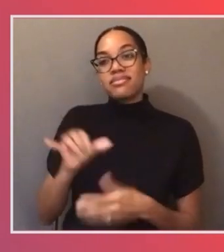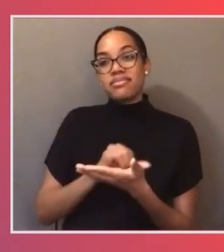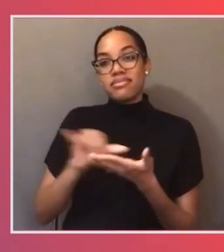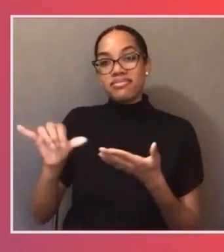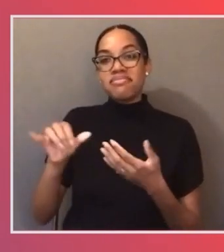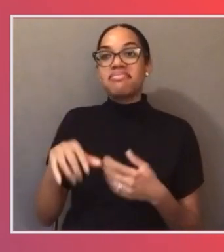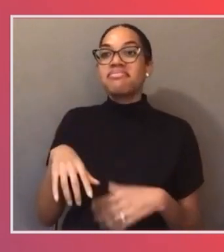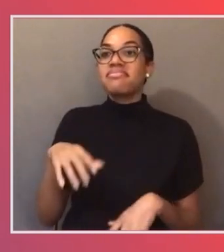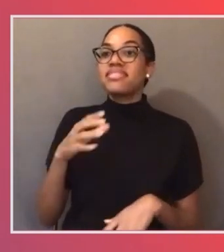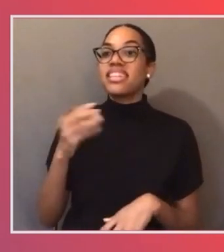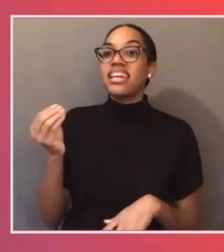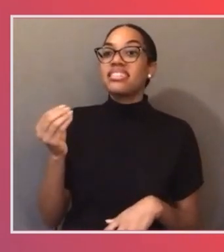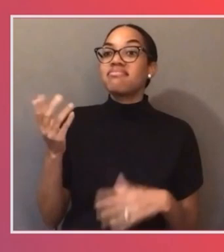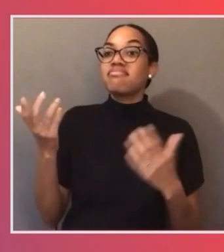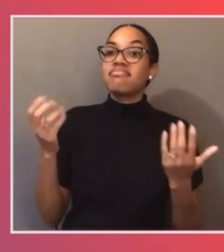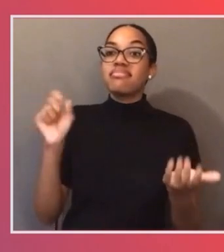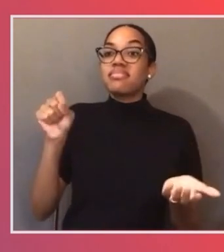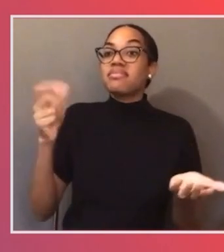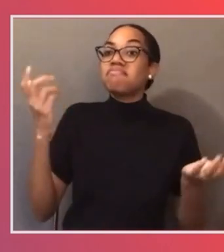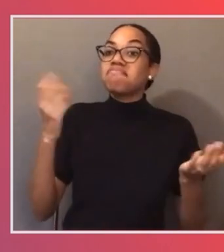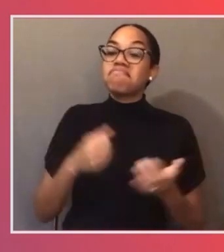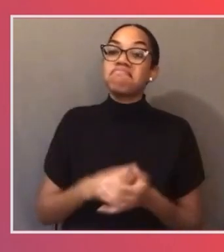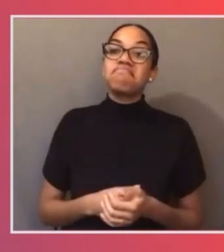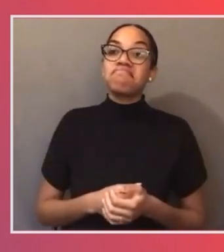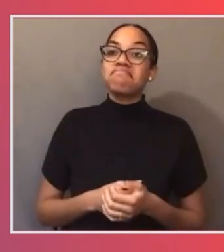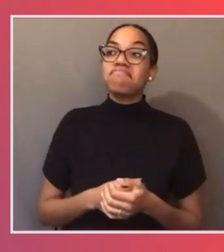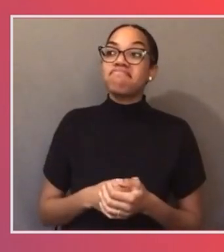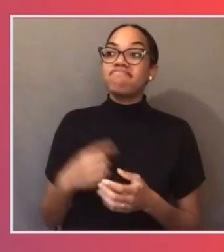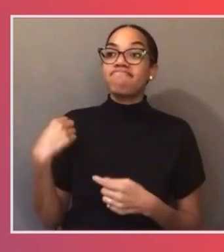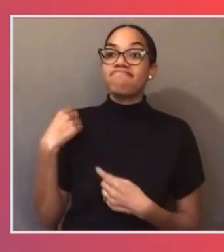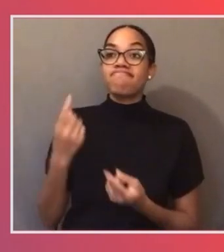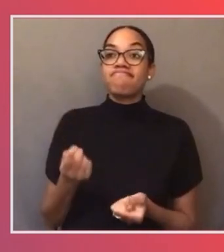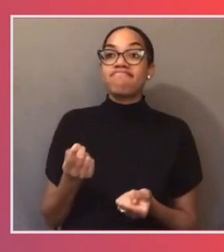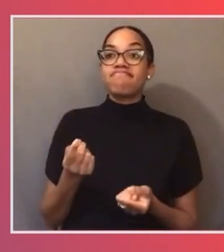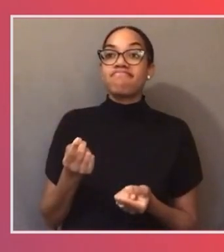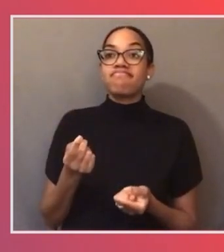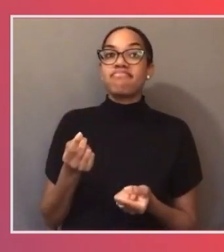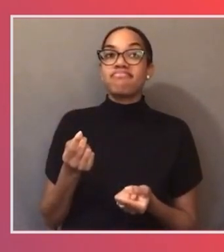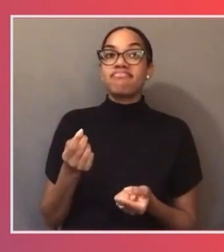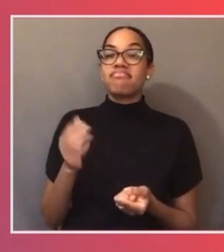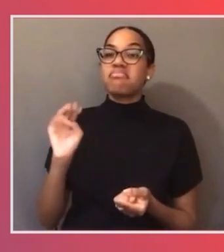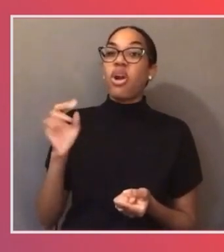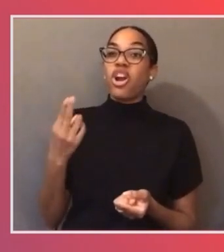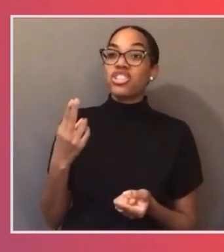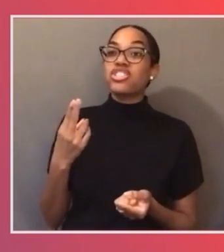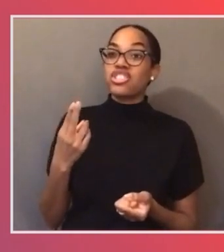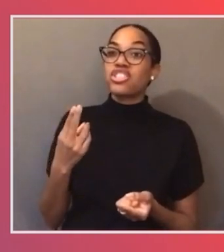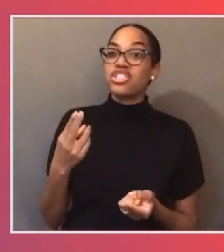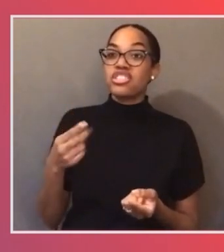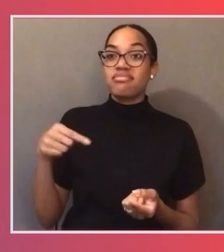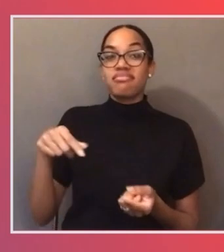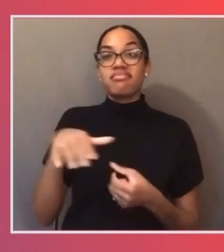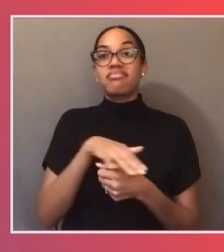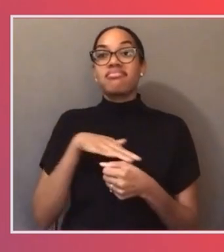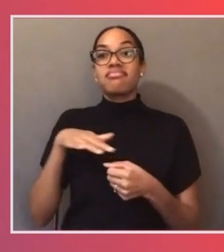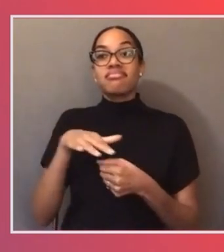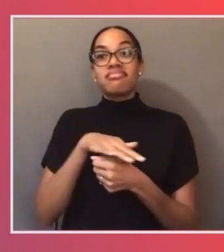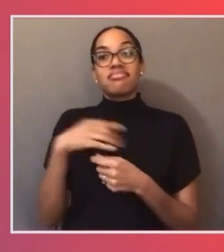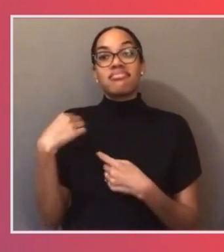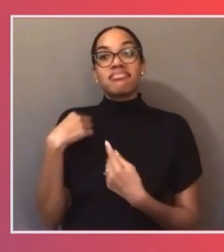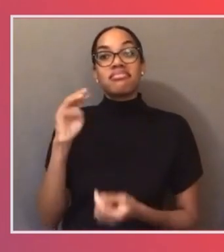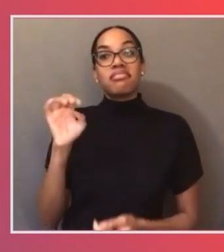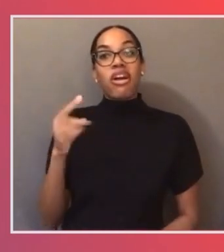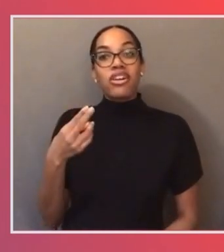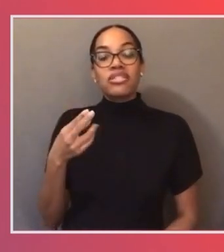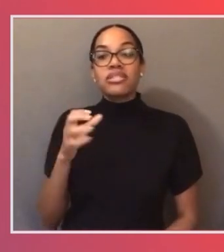I've been here since March. So it's a beautiful time of year here. Lots of